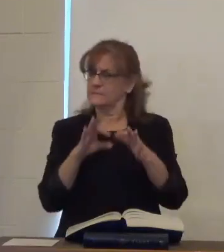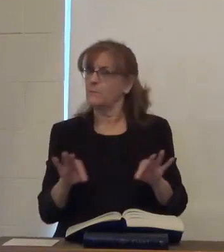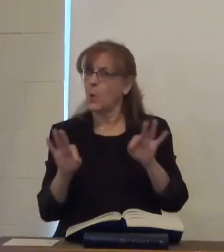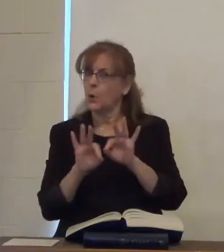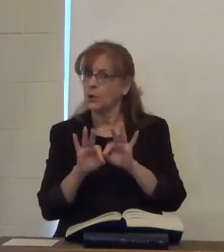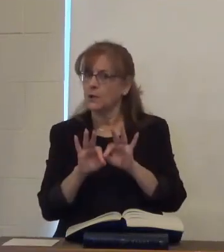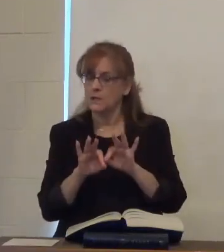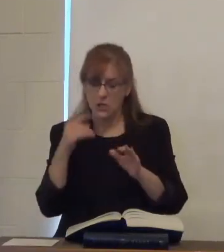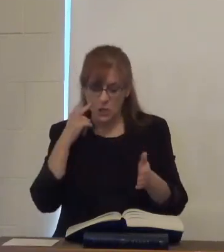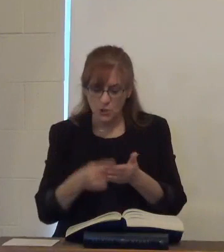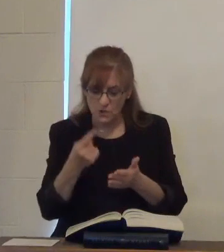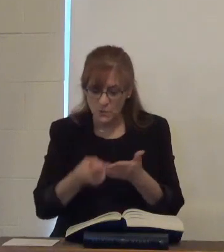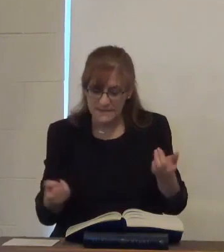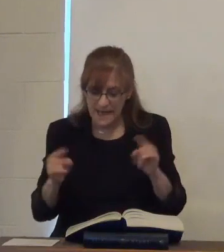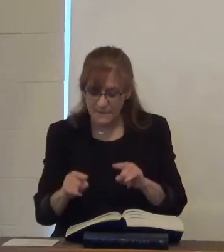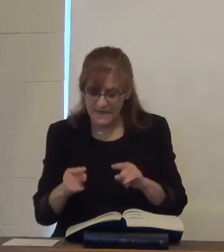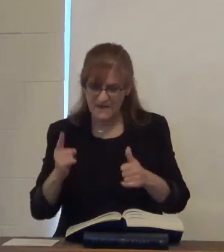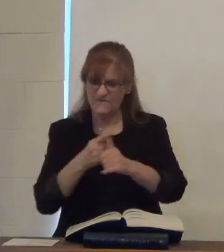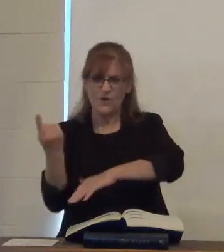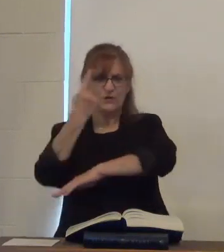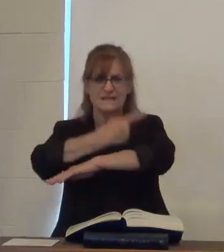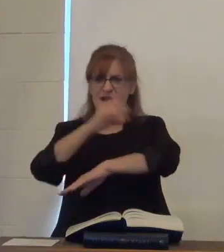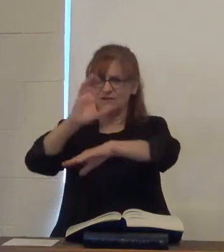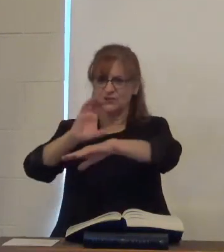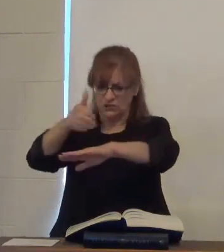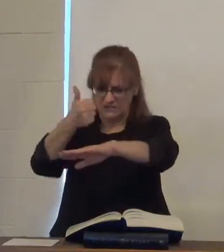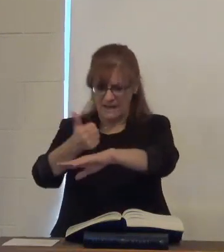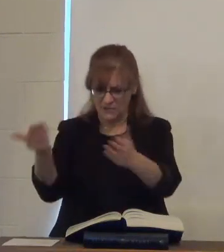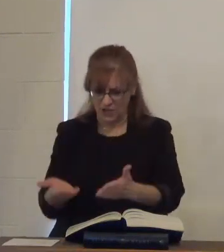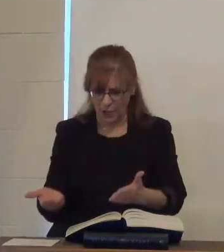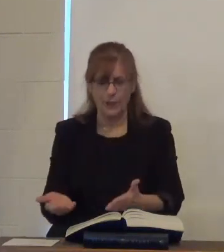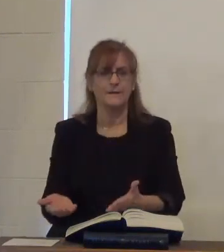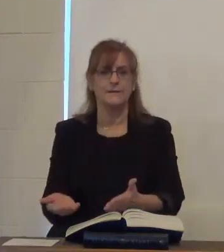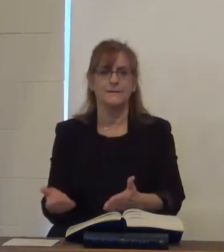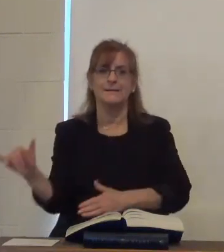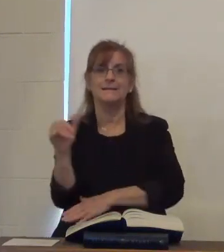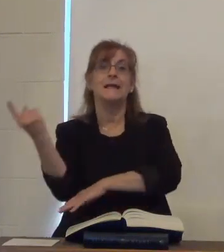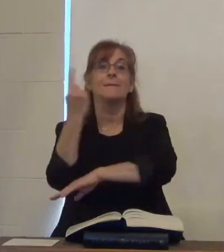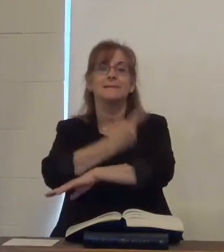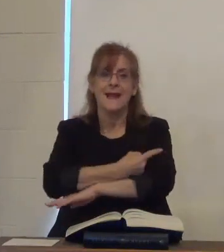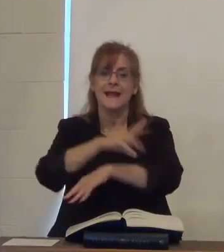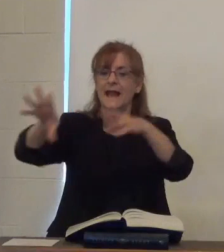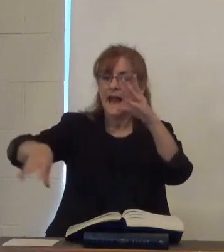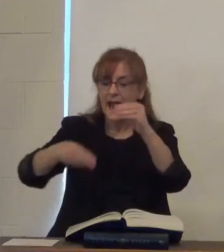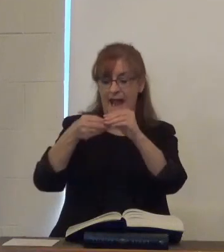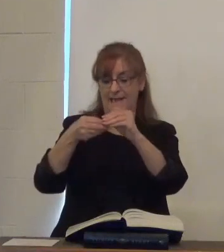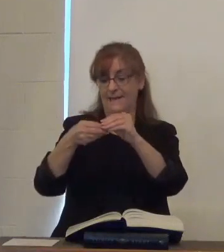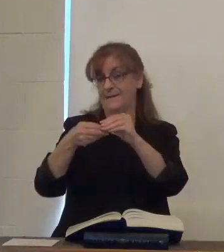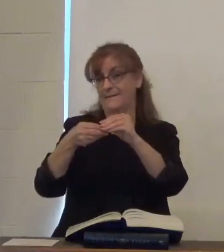taking place on the day the church was born, Pentecost. The same day, there were added unto